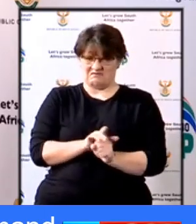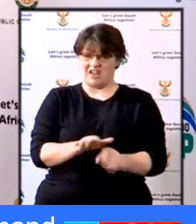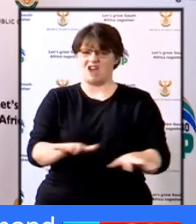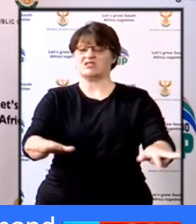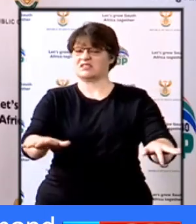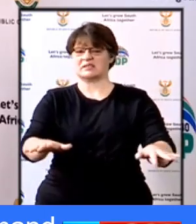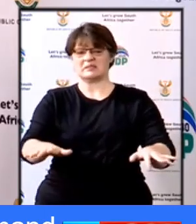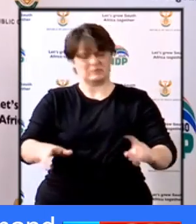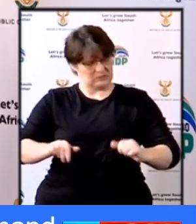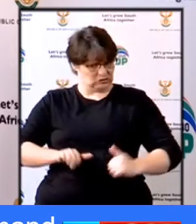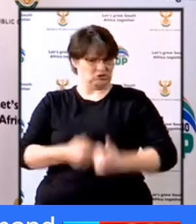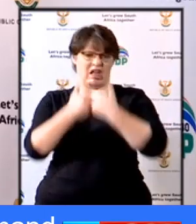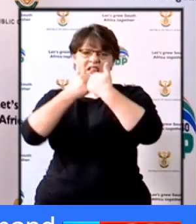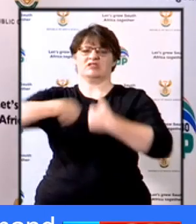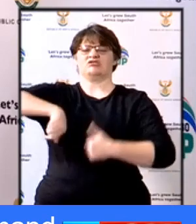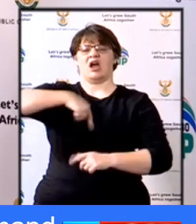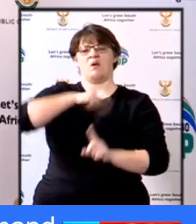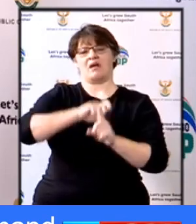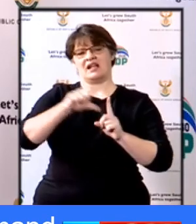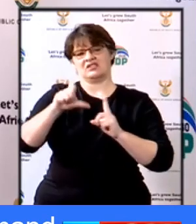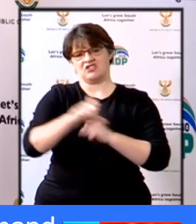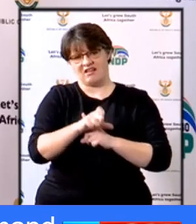cultures.